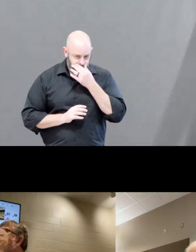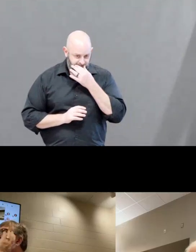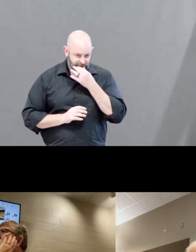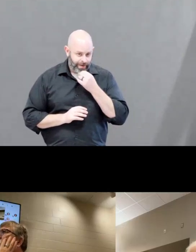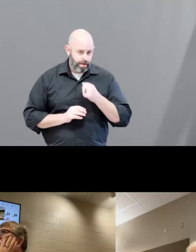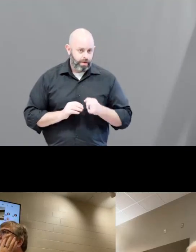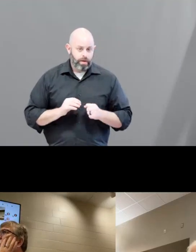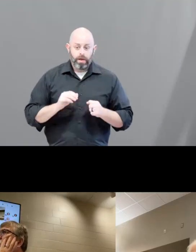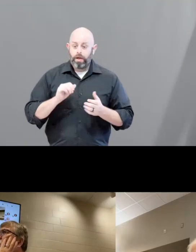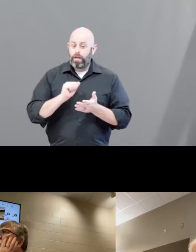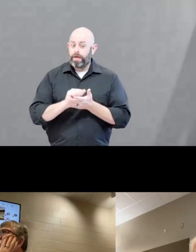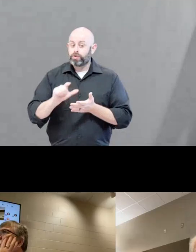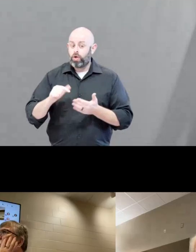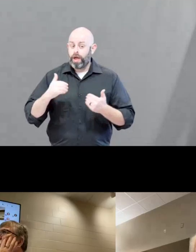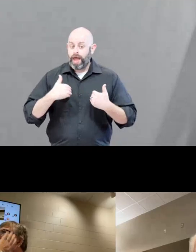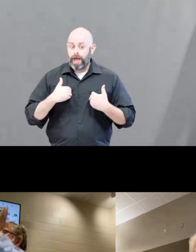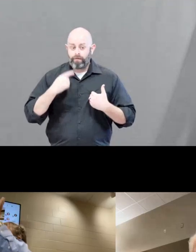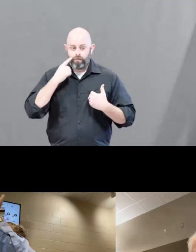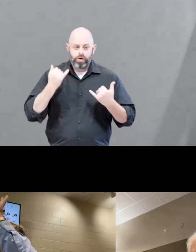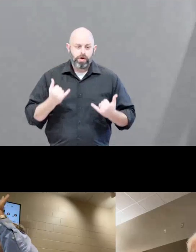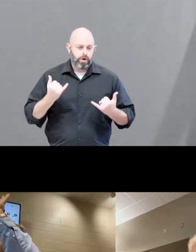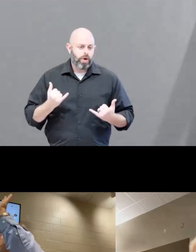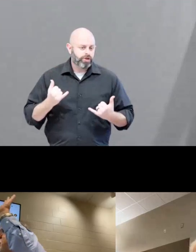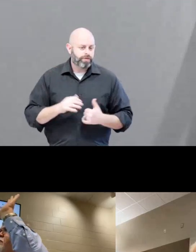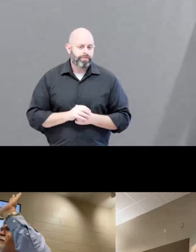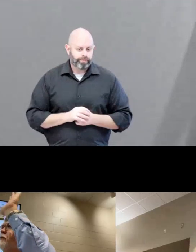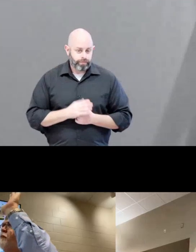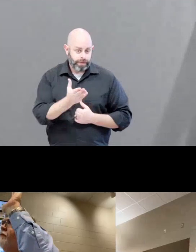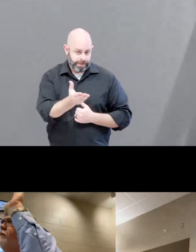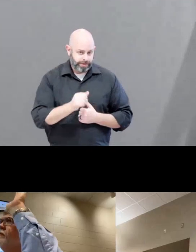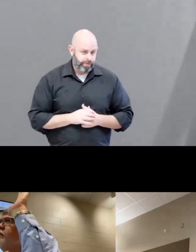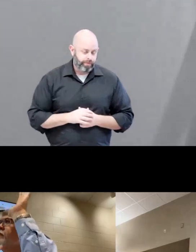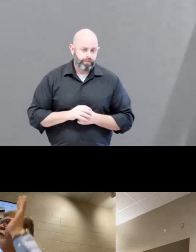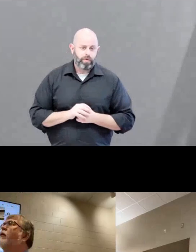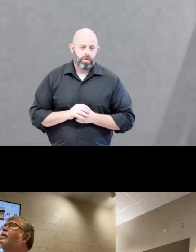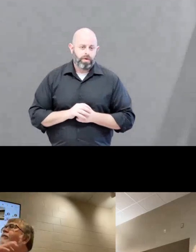And that's pretty much all I have for. Yes. Question?